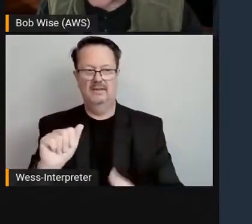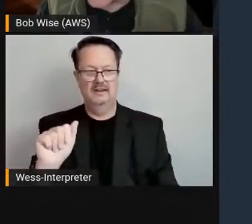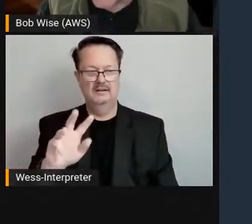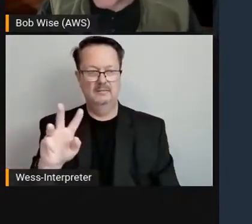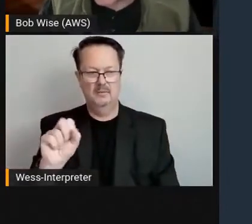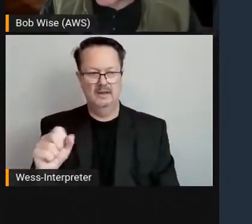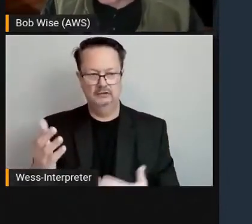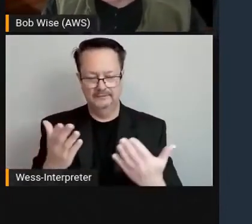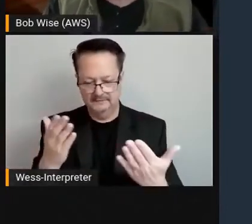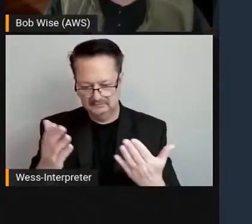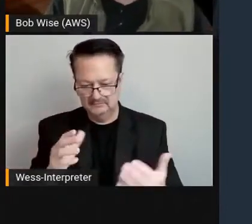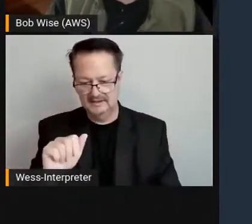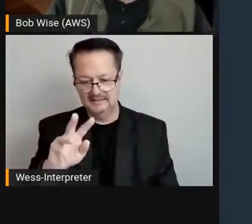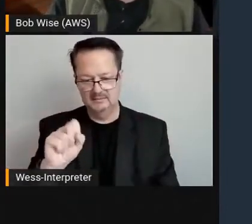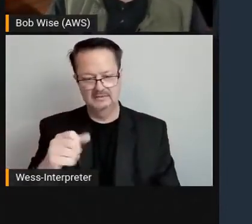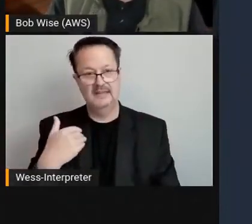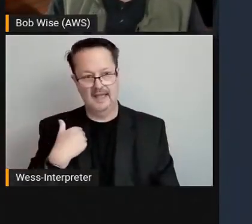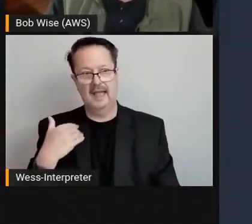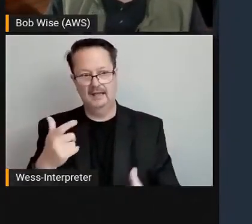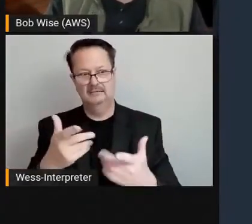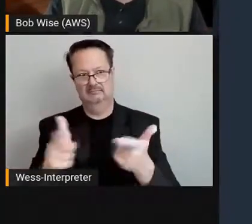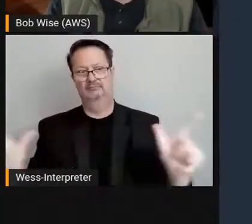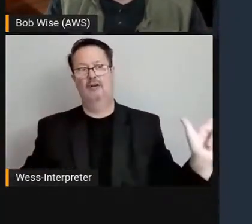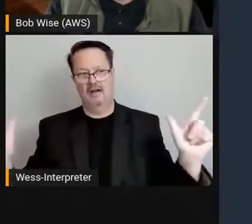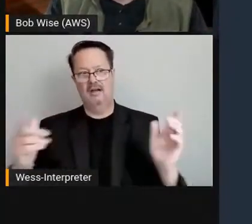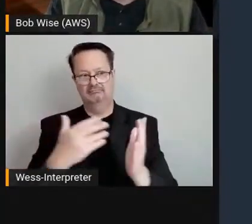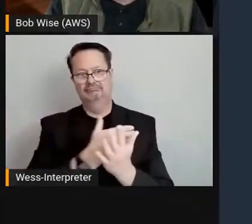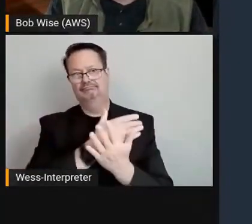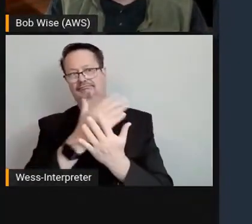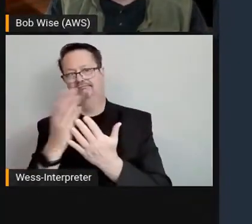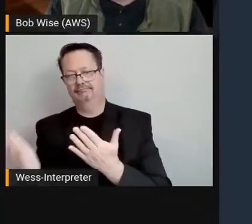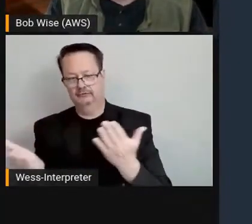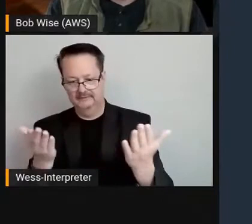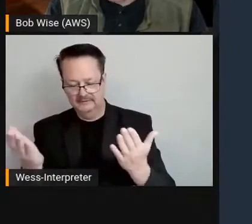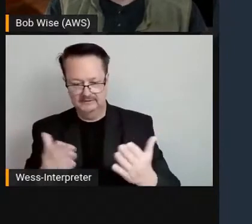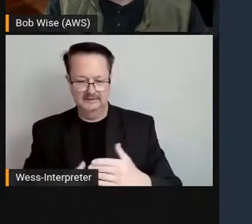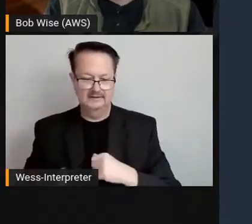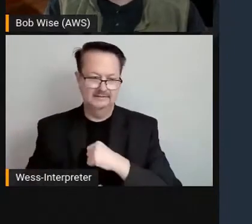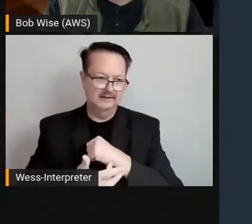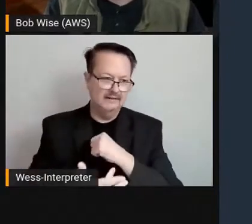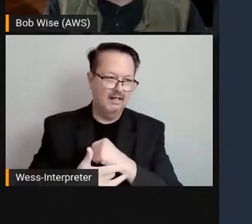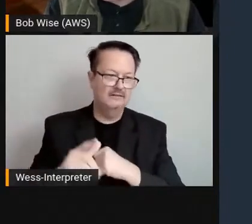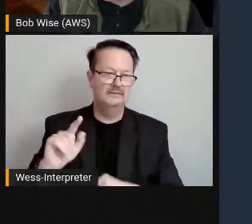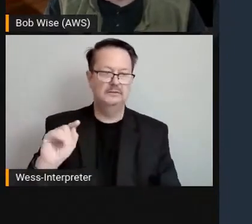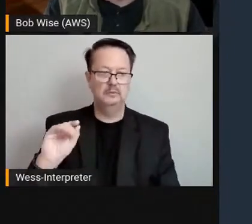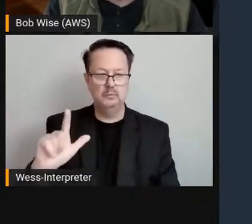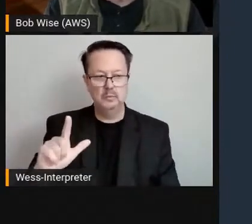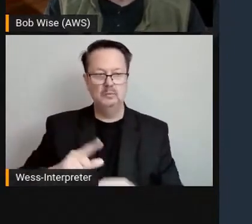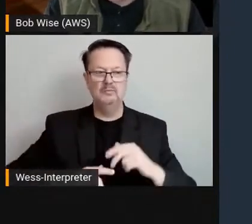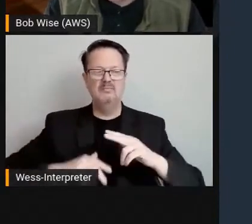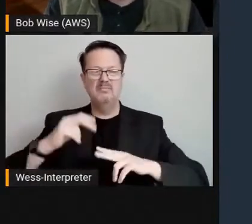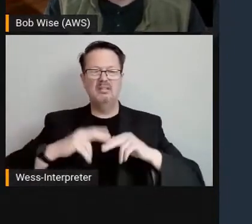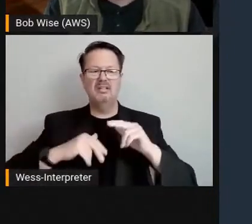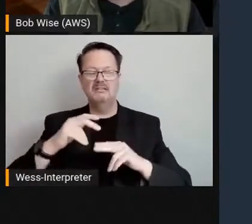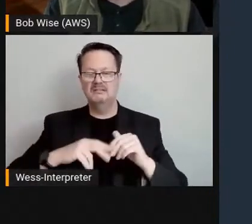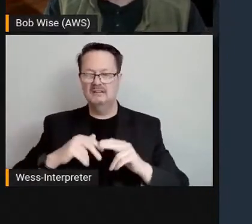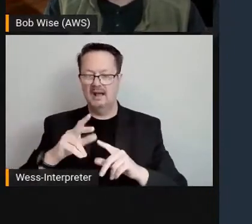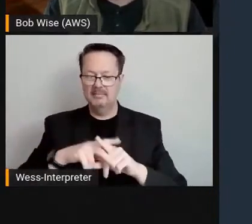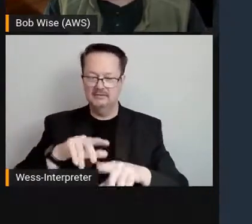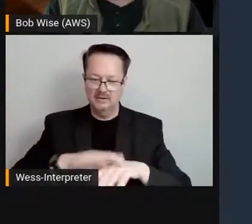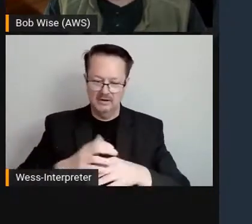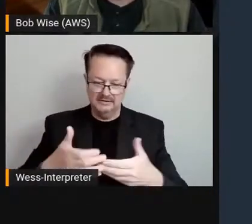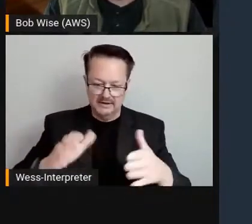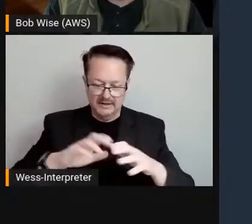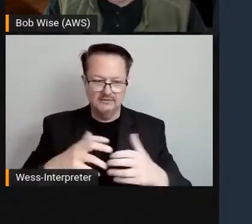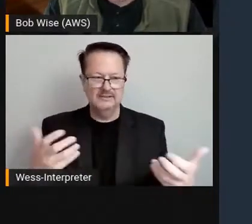services, and AWS has the broadest set of these services. Technologies, tools to build applications on containers, integrations with